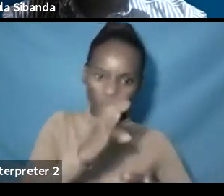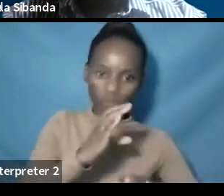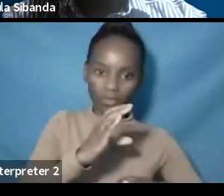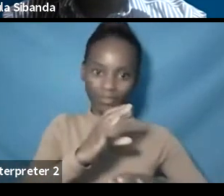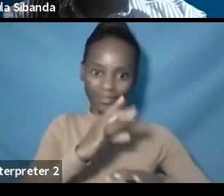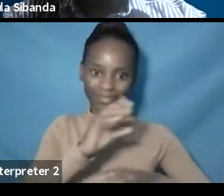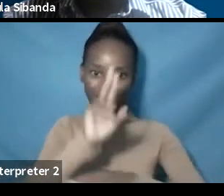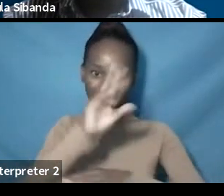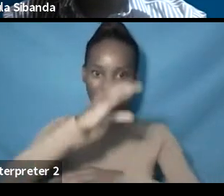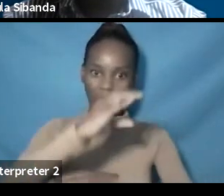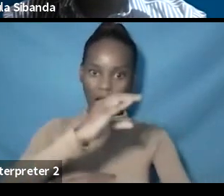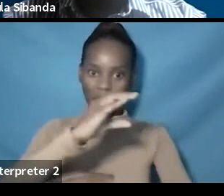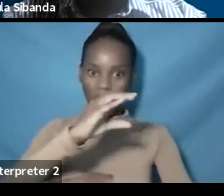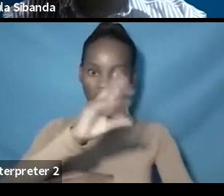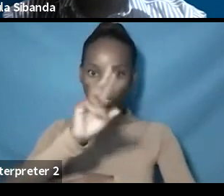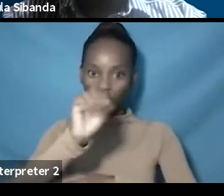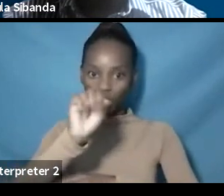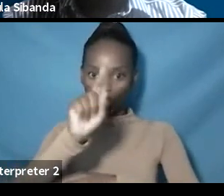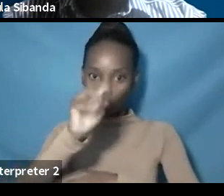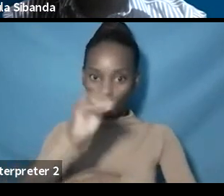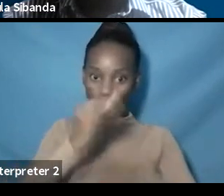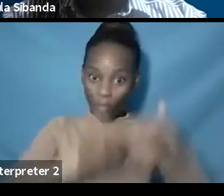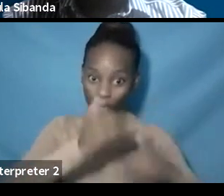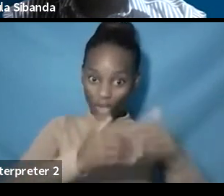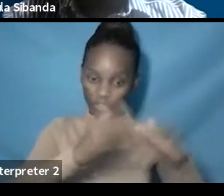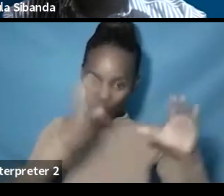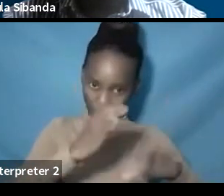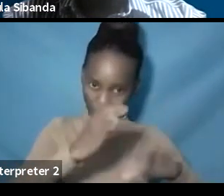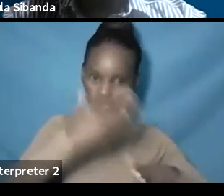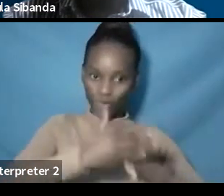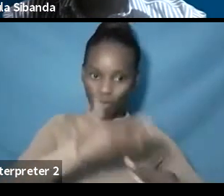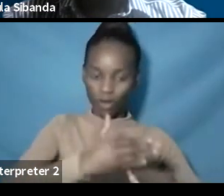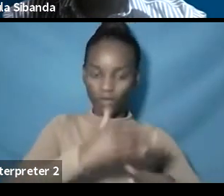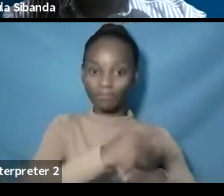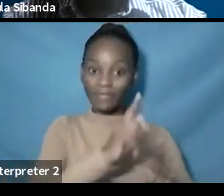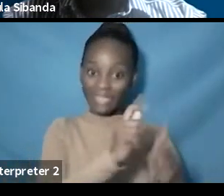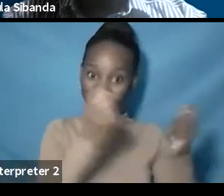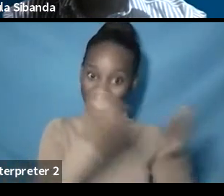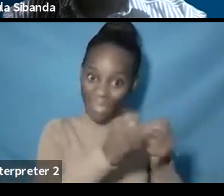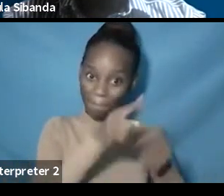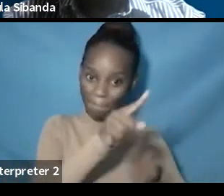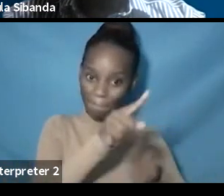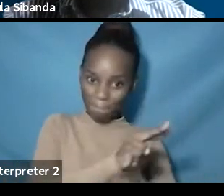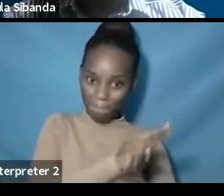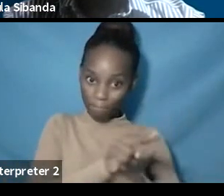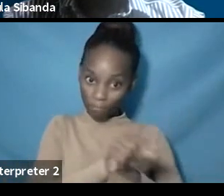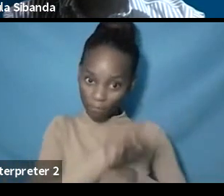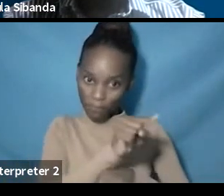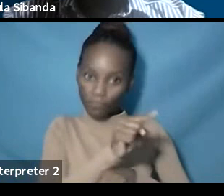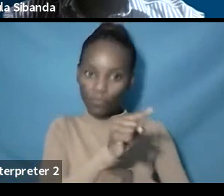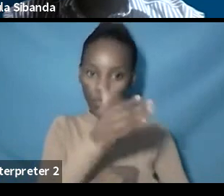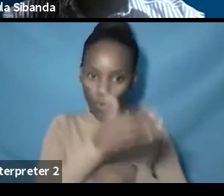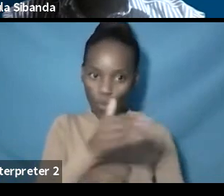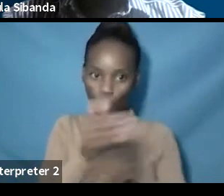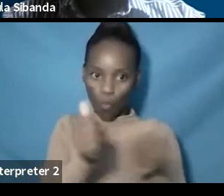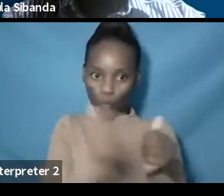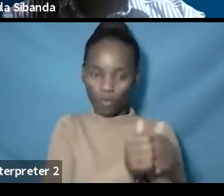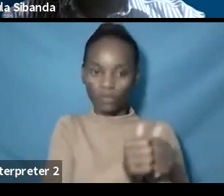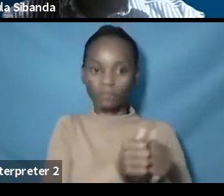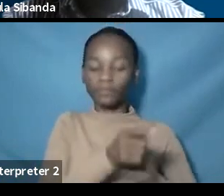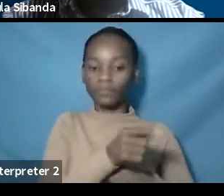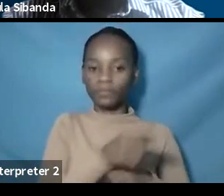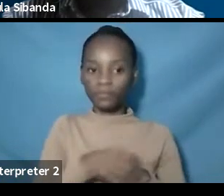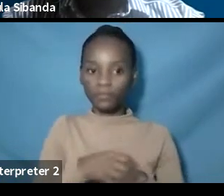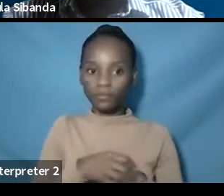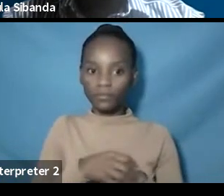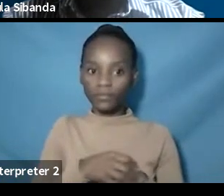typical processing and inspection team, and backed up by rapid response, as well as the